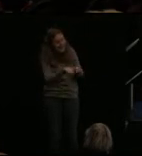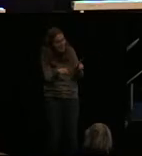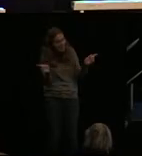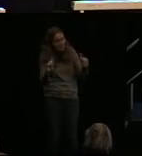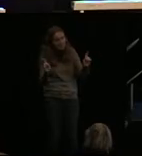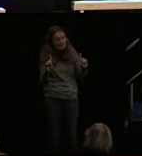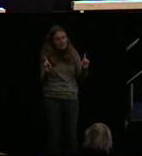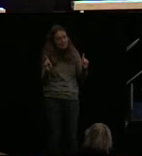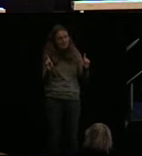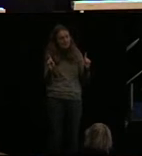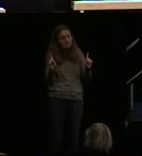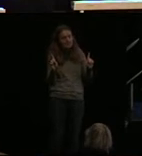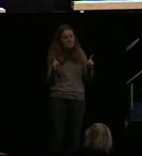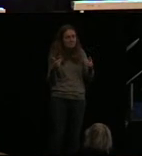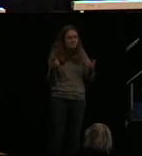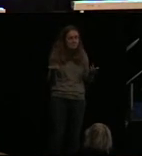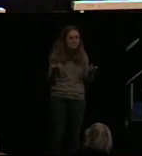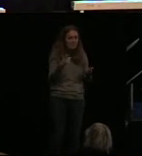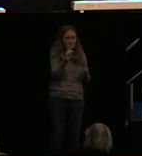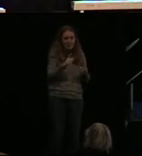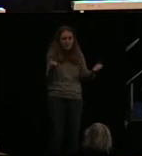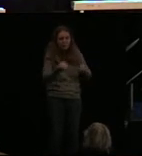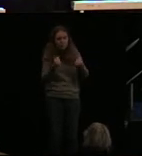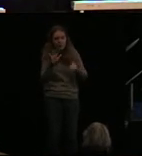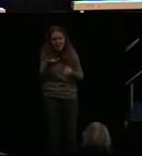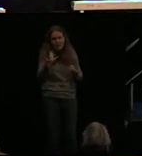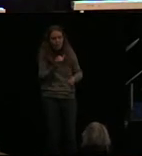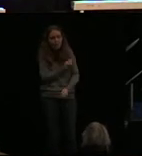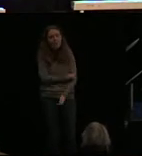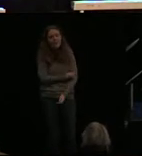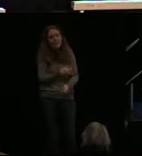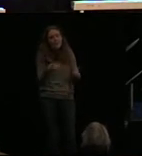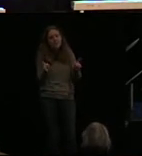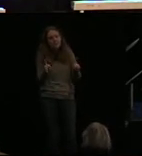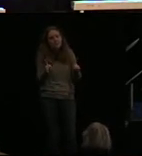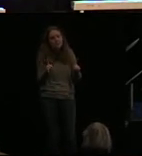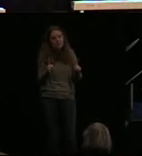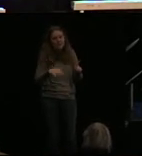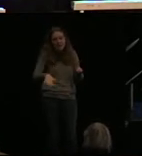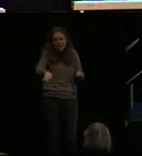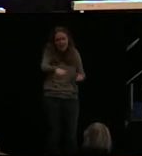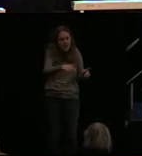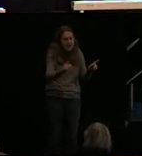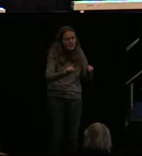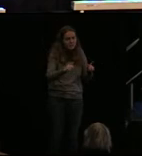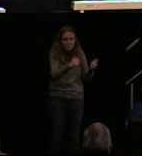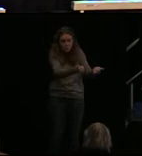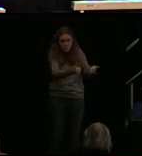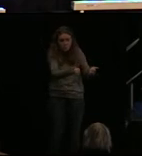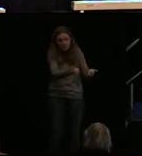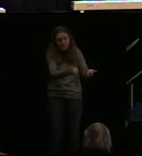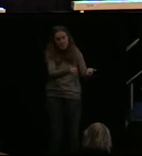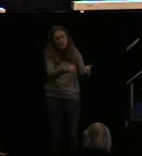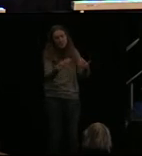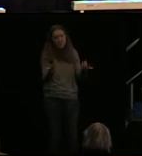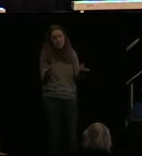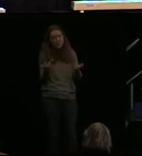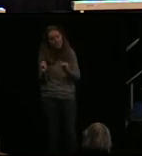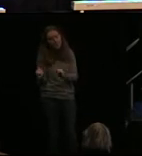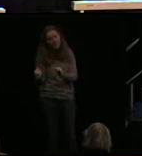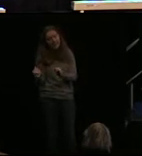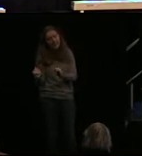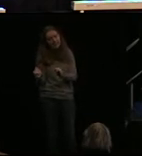like, whether the people are strong or weak. What kind of land is it? Is it good or is it